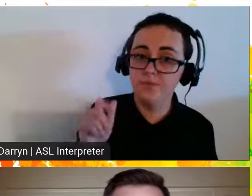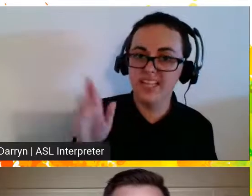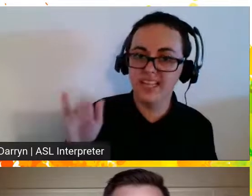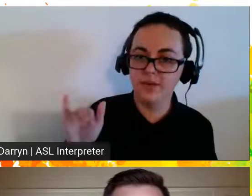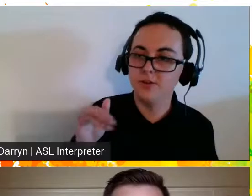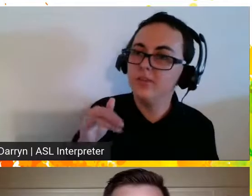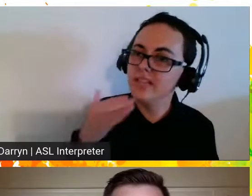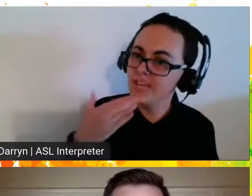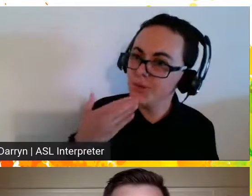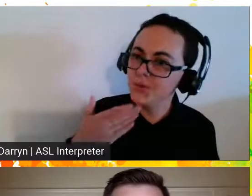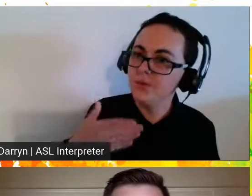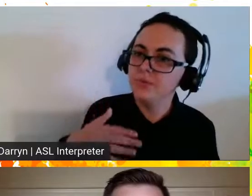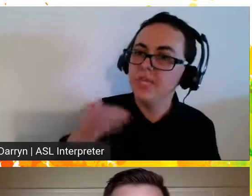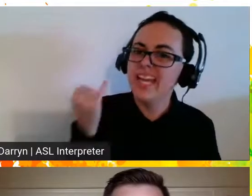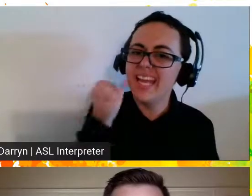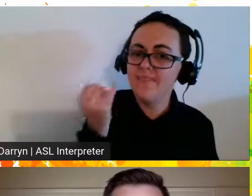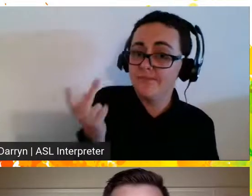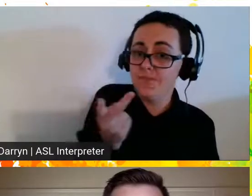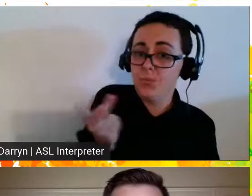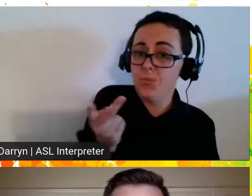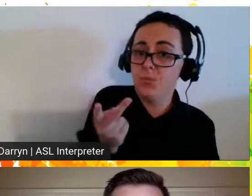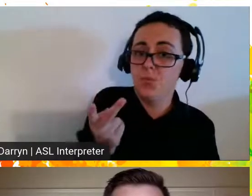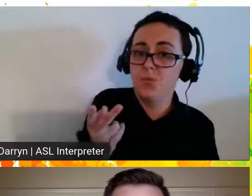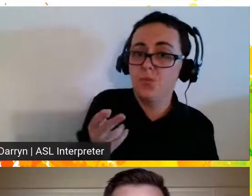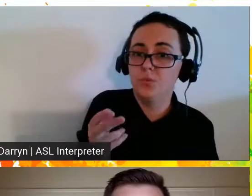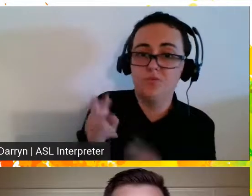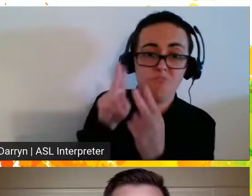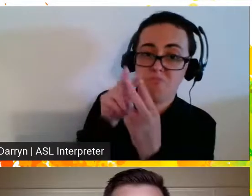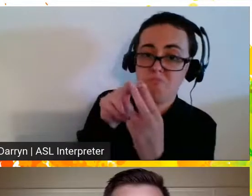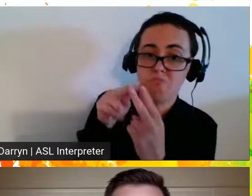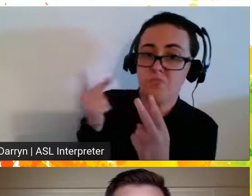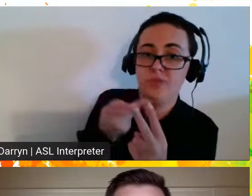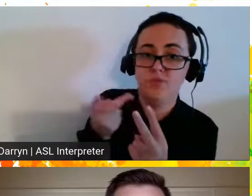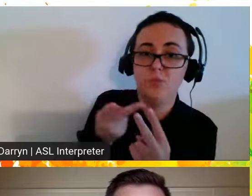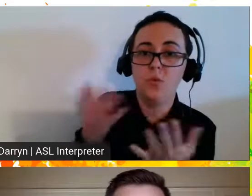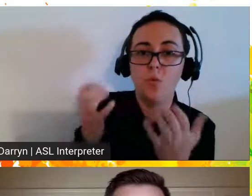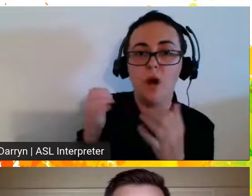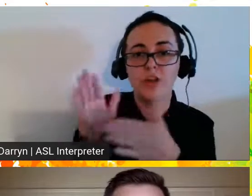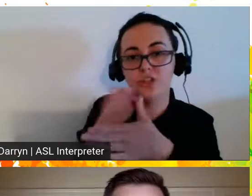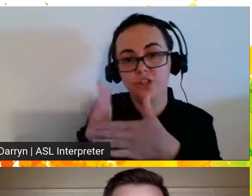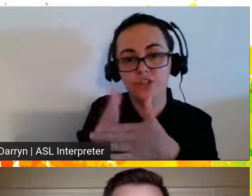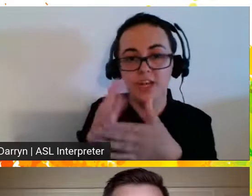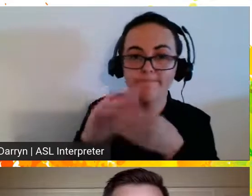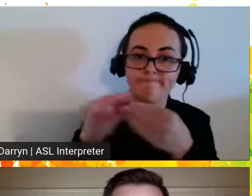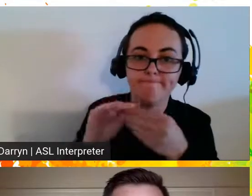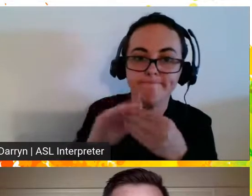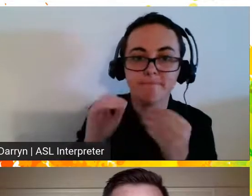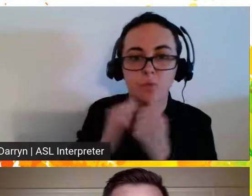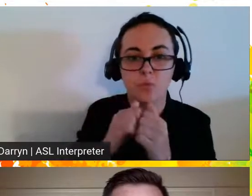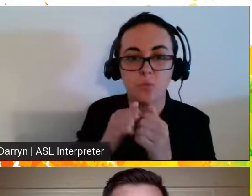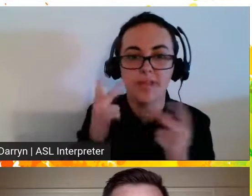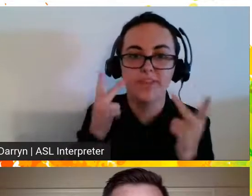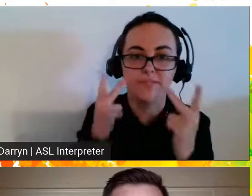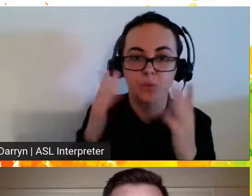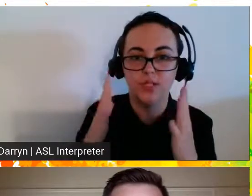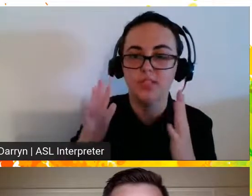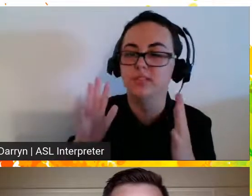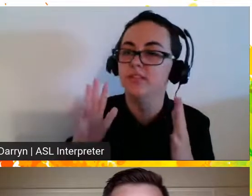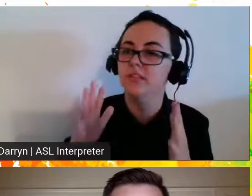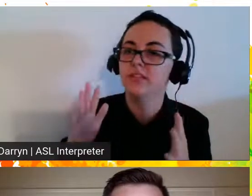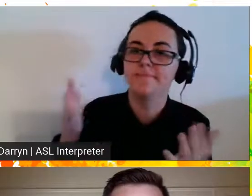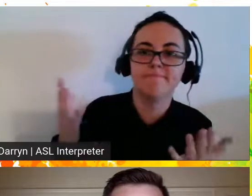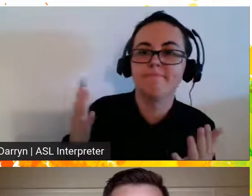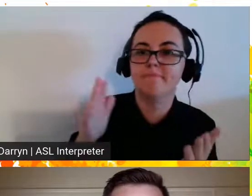if either of you would share with our viewers here any publications, books,